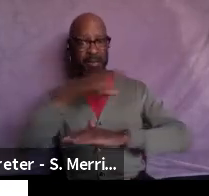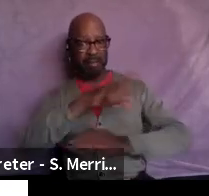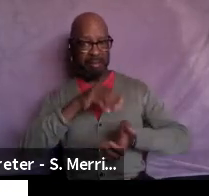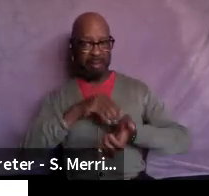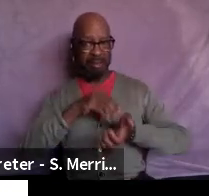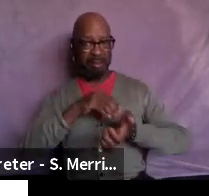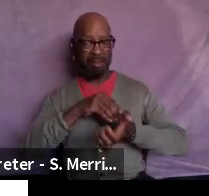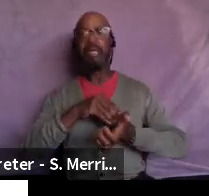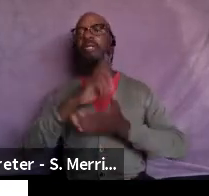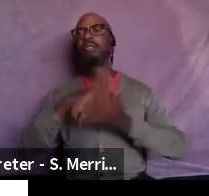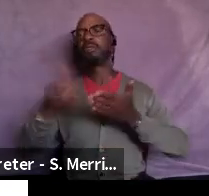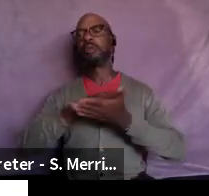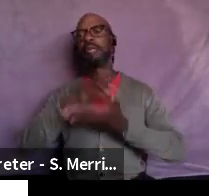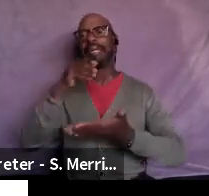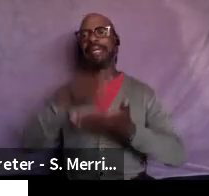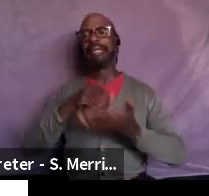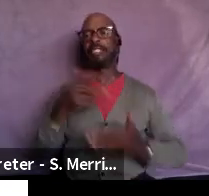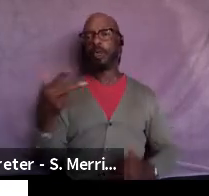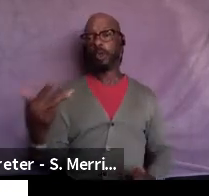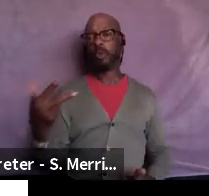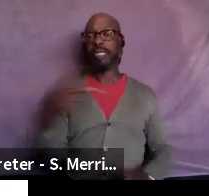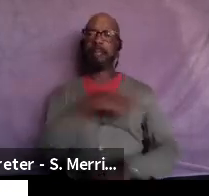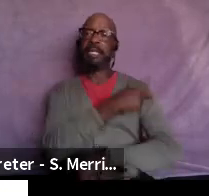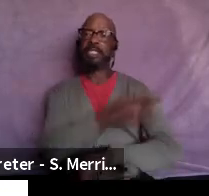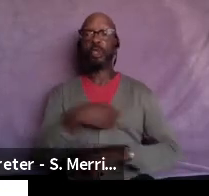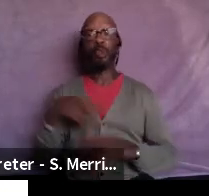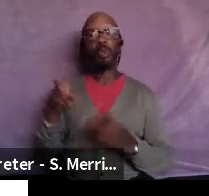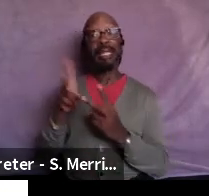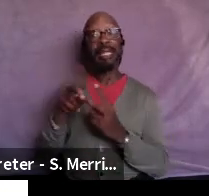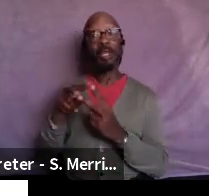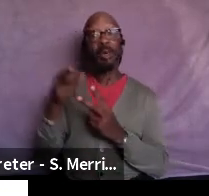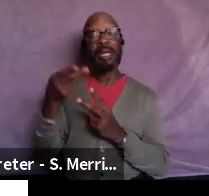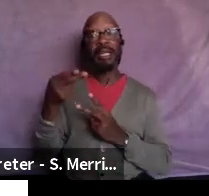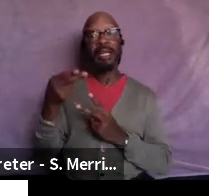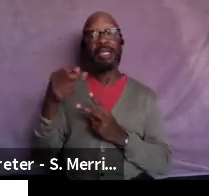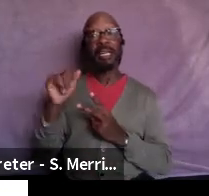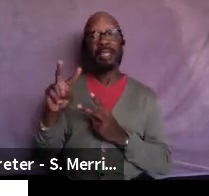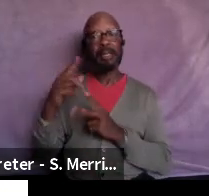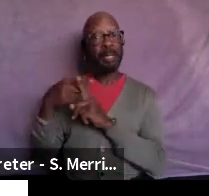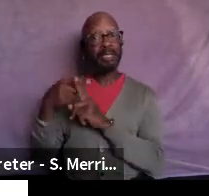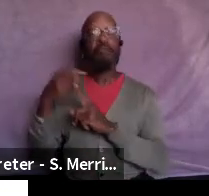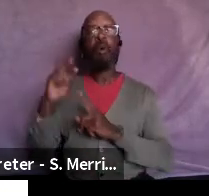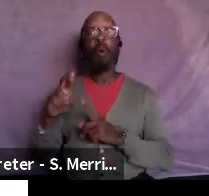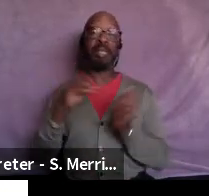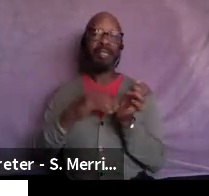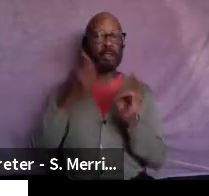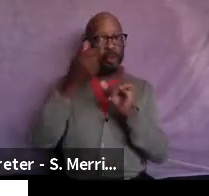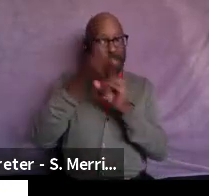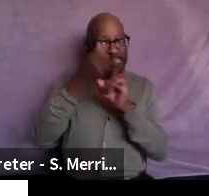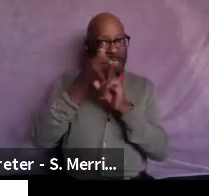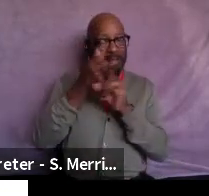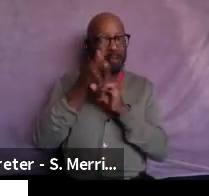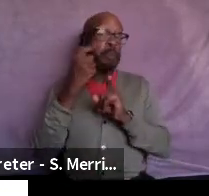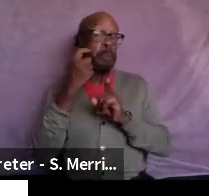3 patients who were either HIV positive or who the doctor believed were HIV positive.